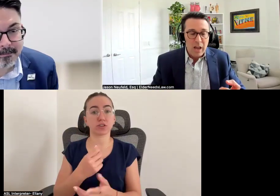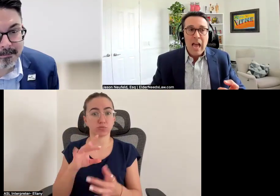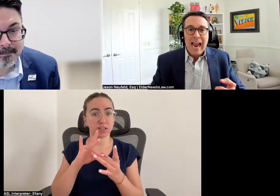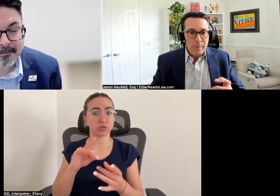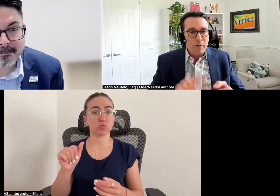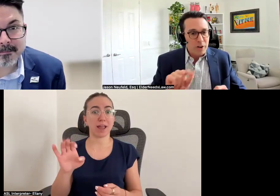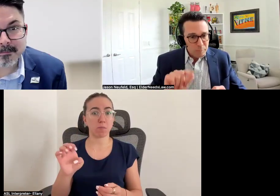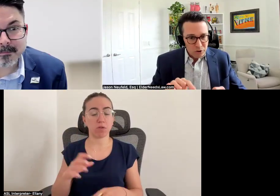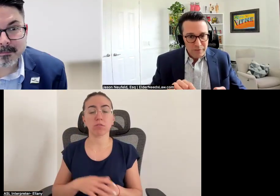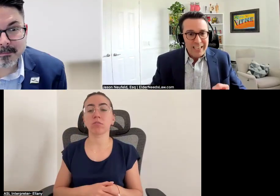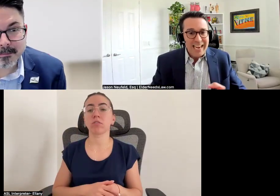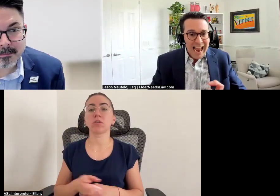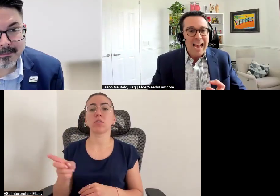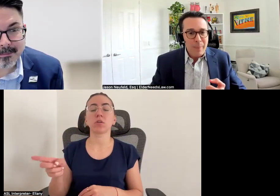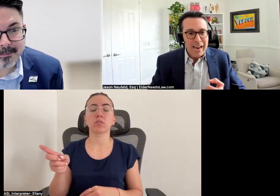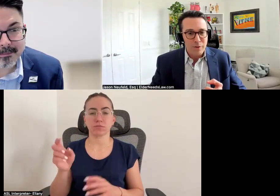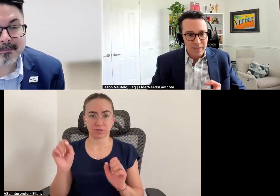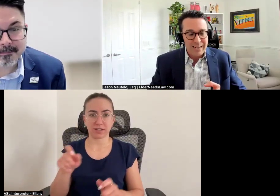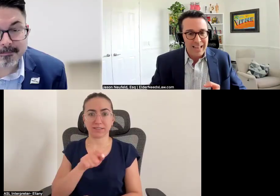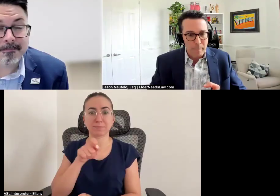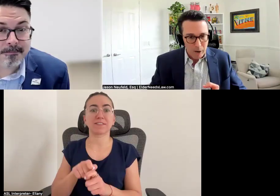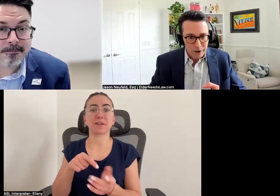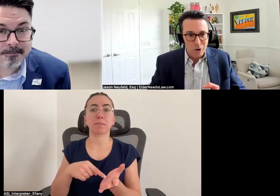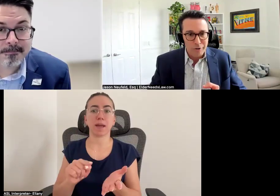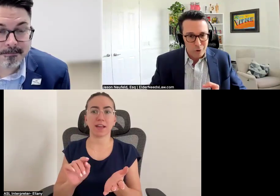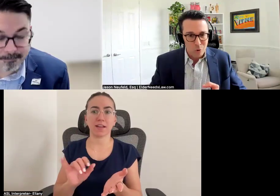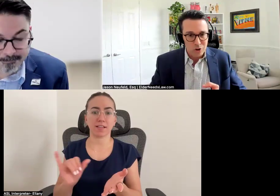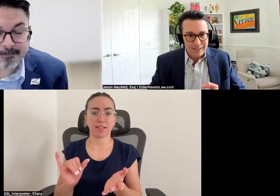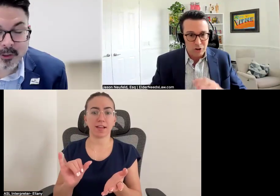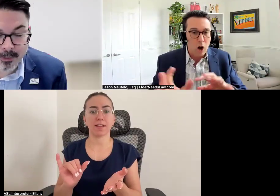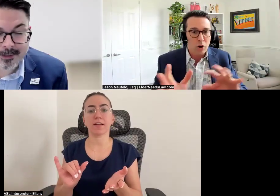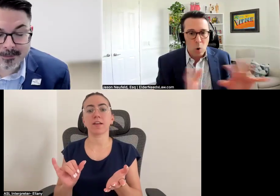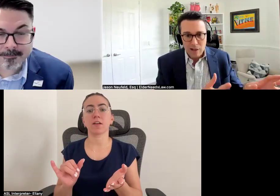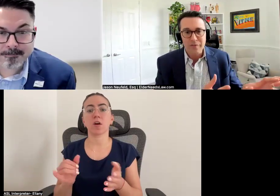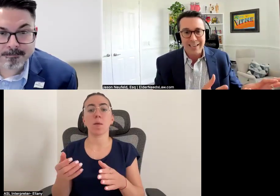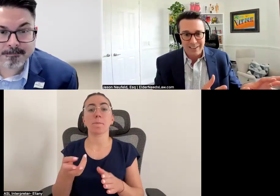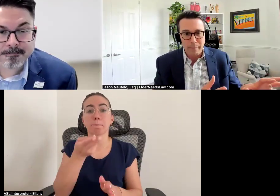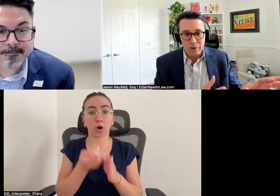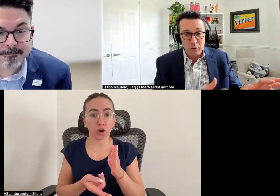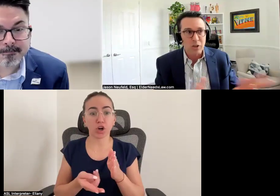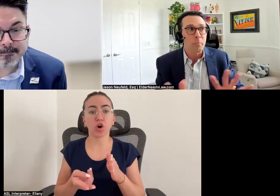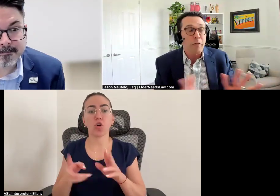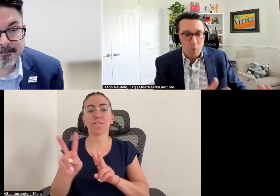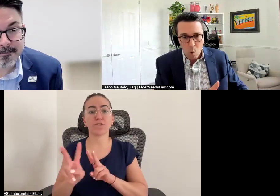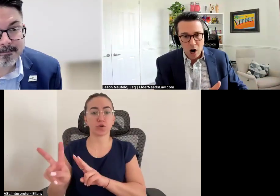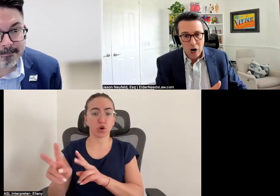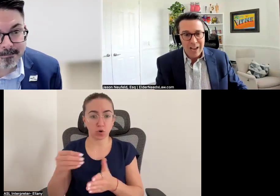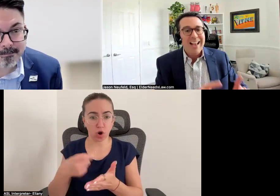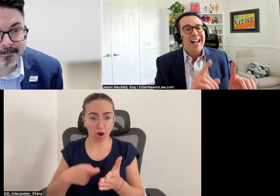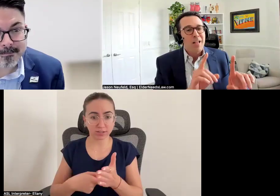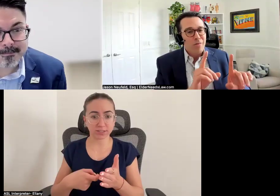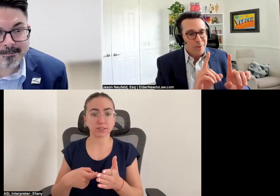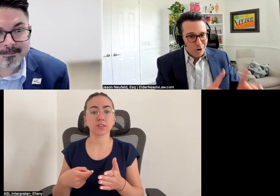is ABLE very specifically can pay for things like burial and funeral expenses and other qualified disability expenses